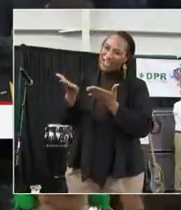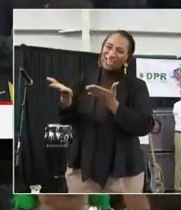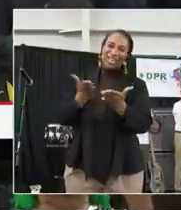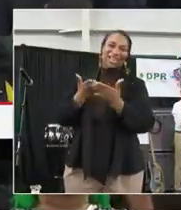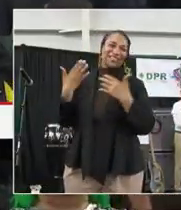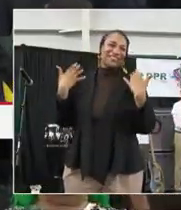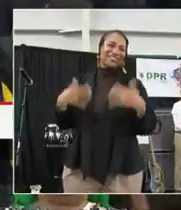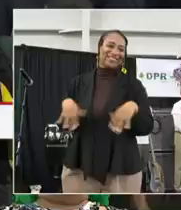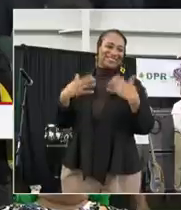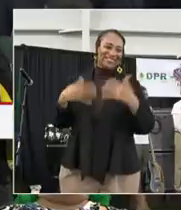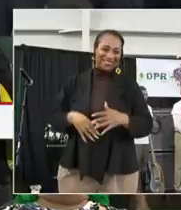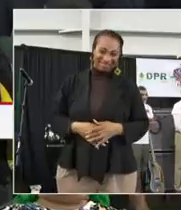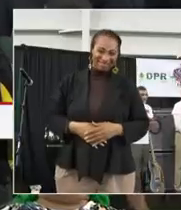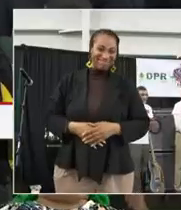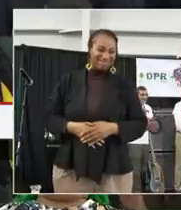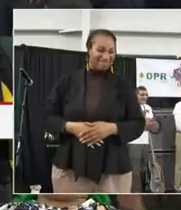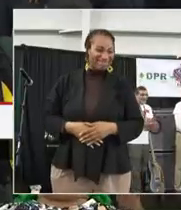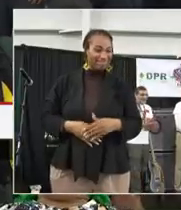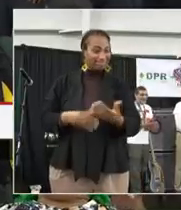You know, our mayor